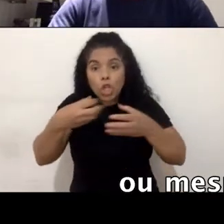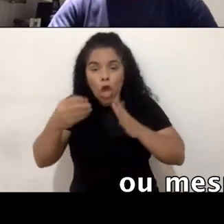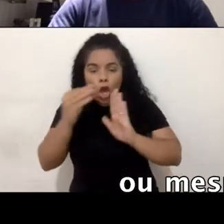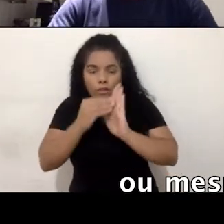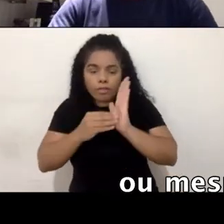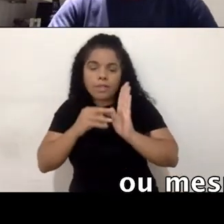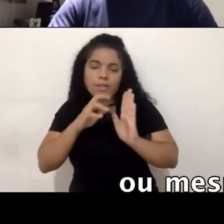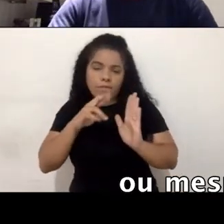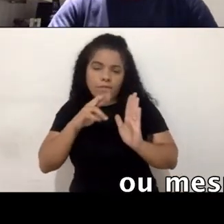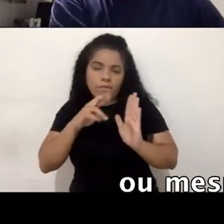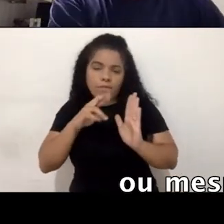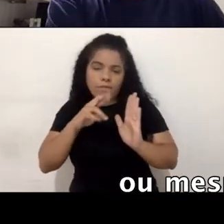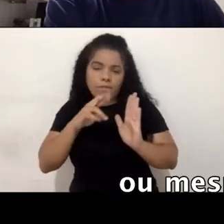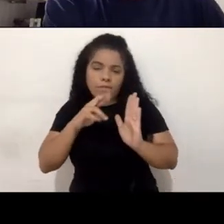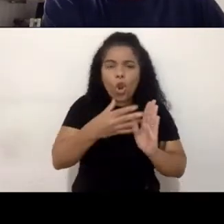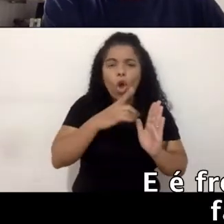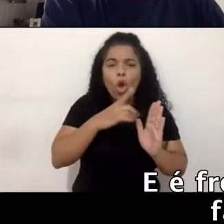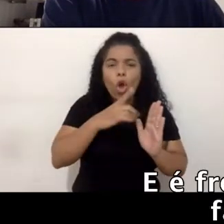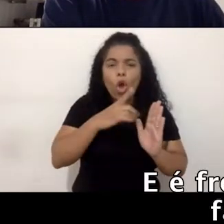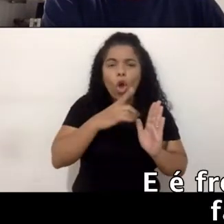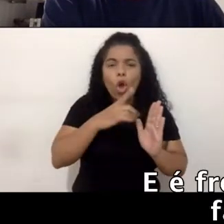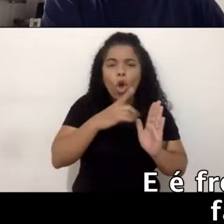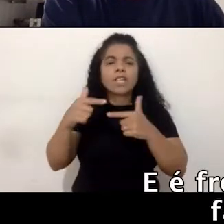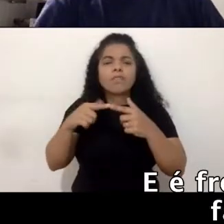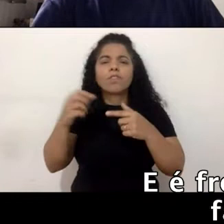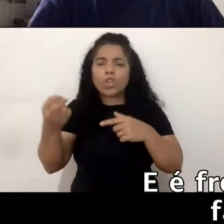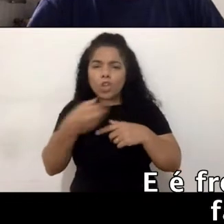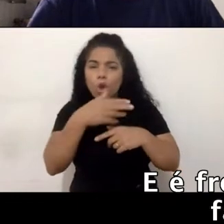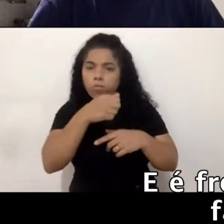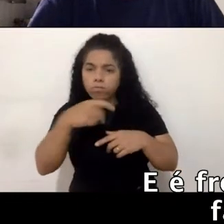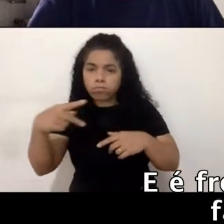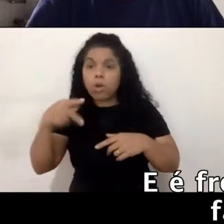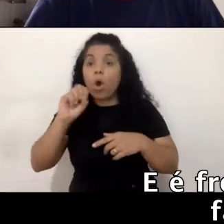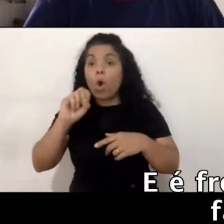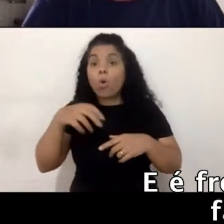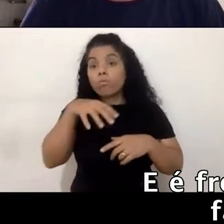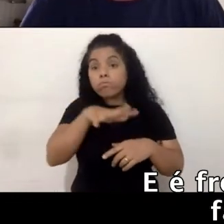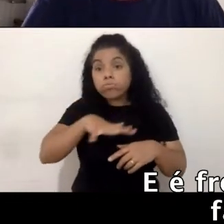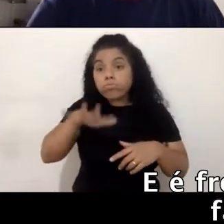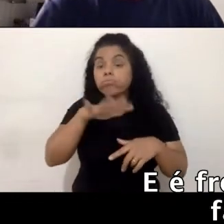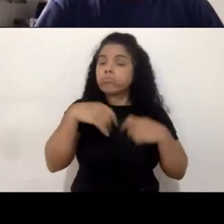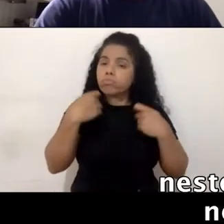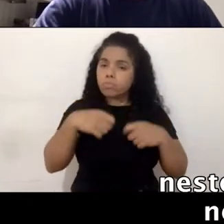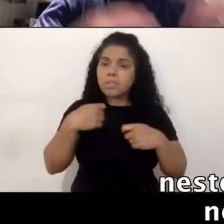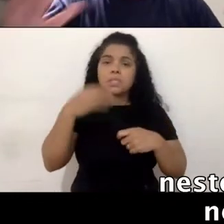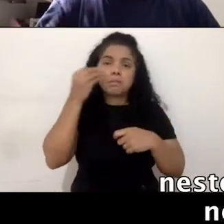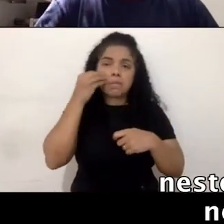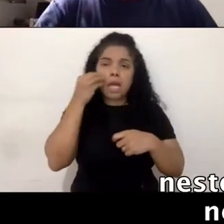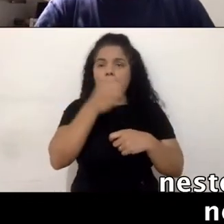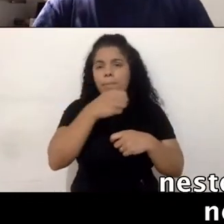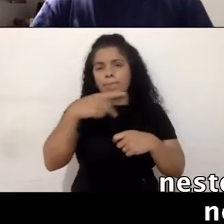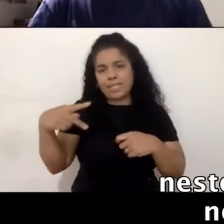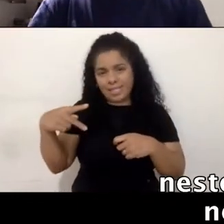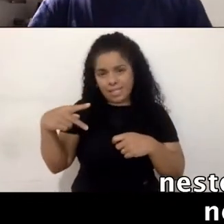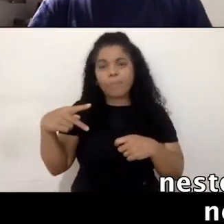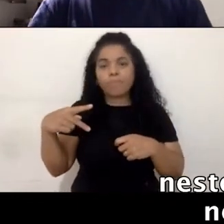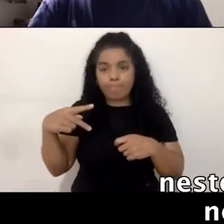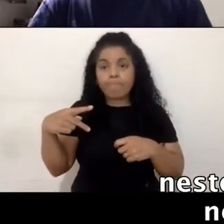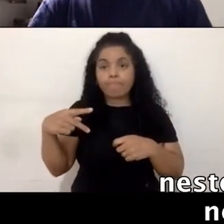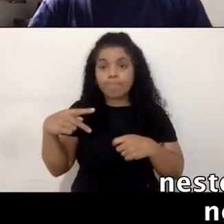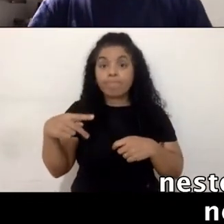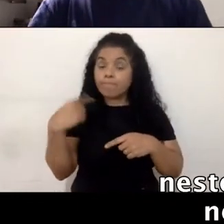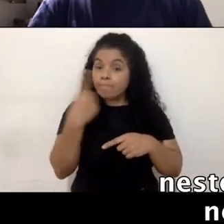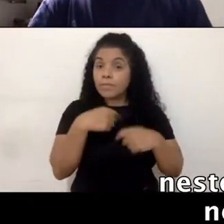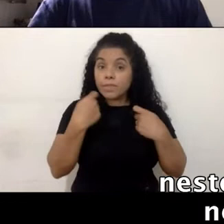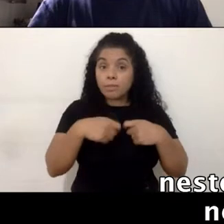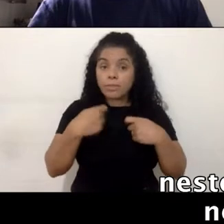that's needed to test an application. And that's quite frequently, it's something we need to do very frequently in this world where we're